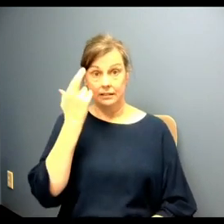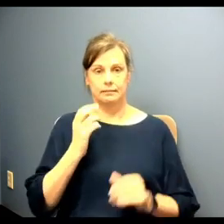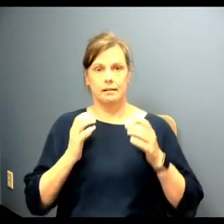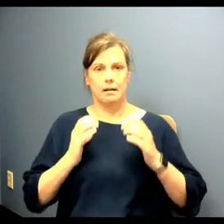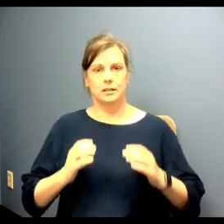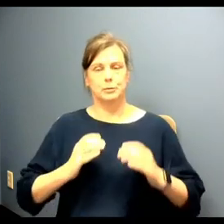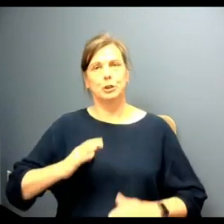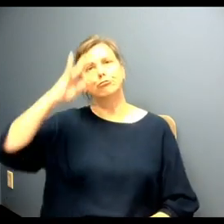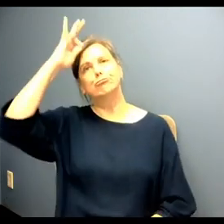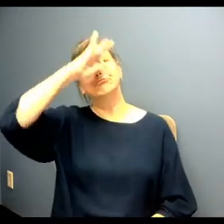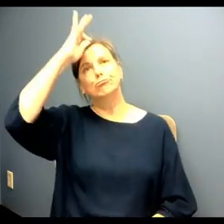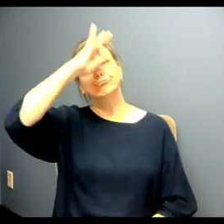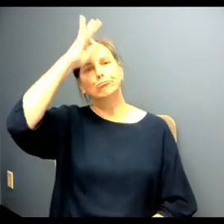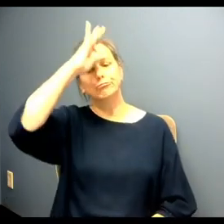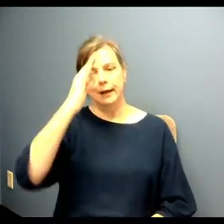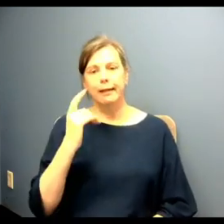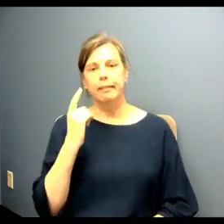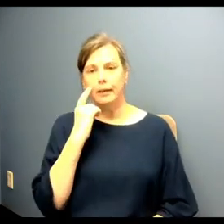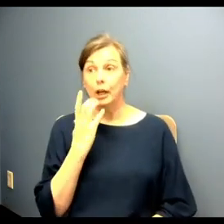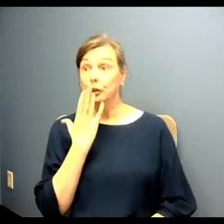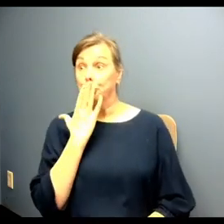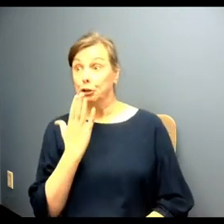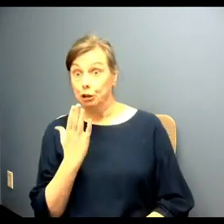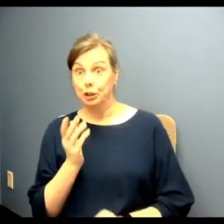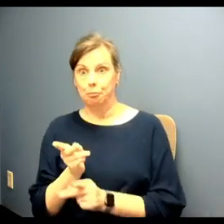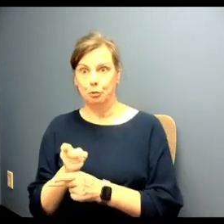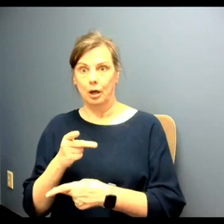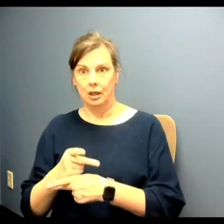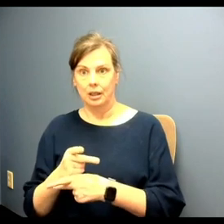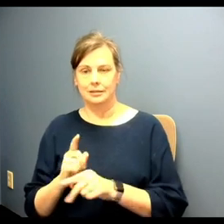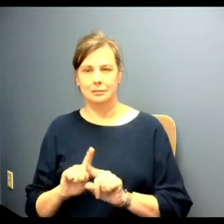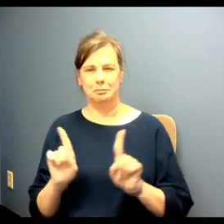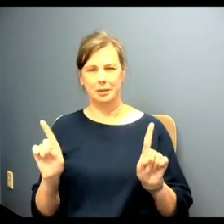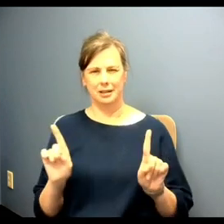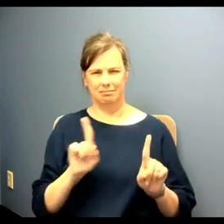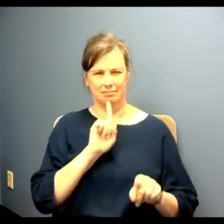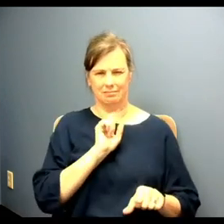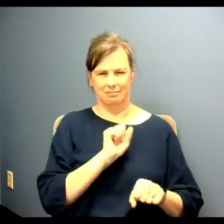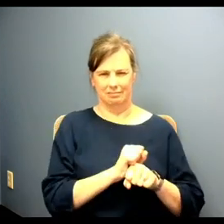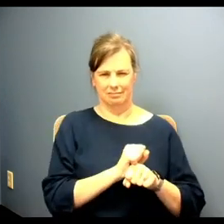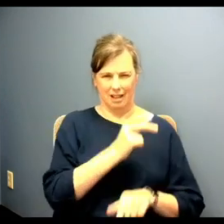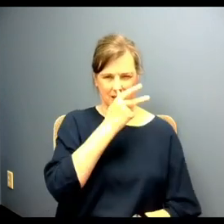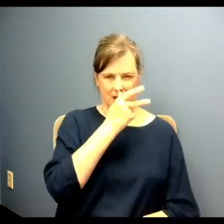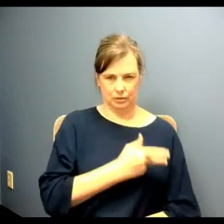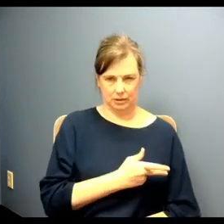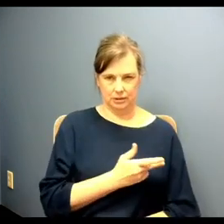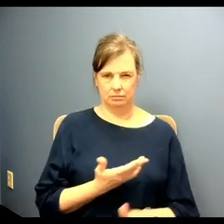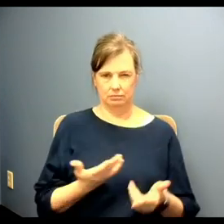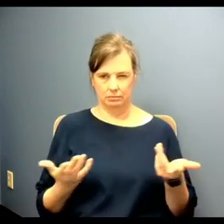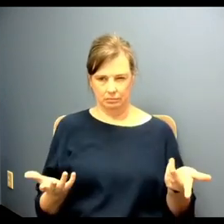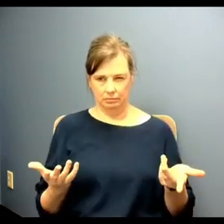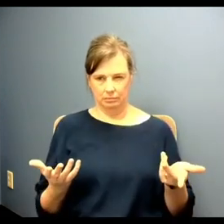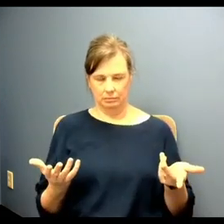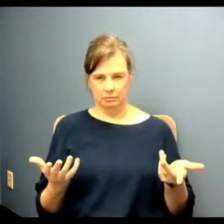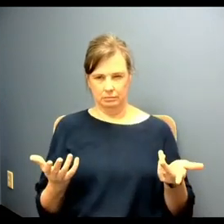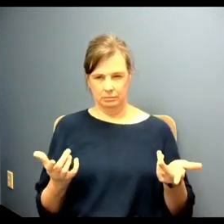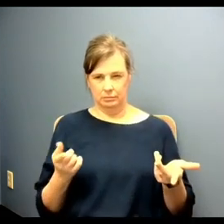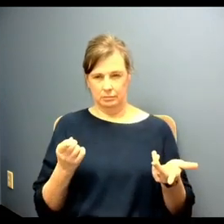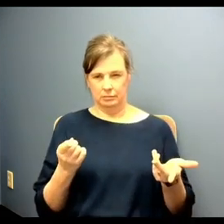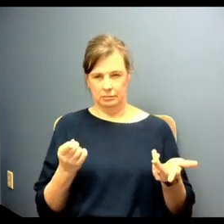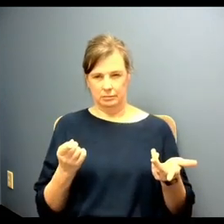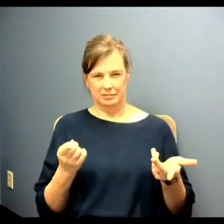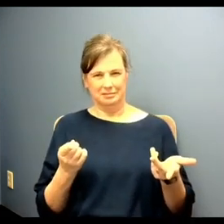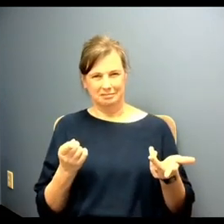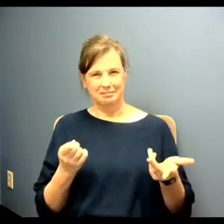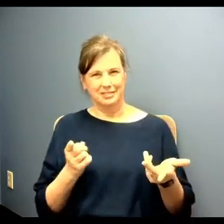So you may think that this might not be such a big problem, but from an economic standpoint, It's a pretty painful problem in general